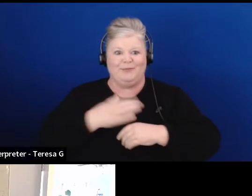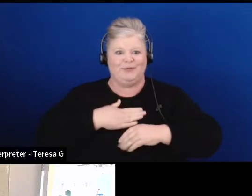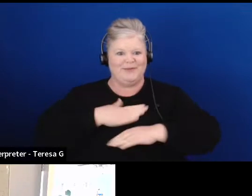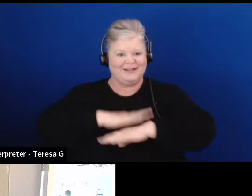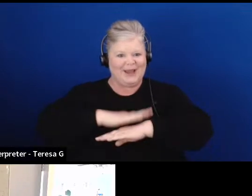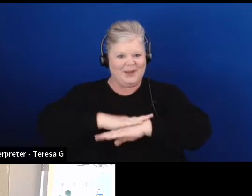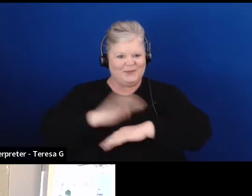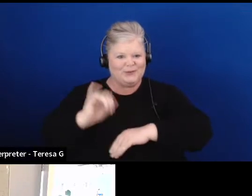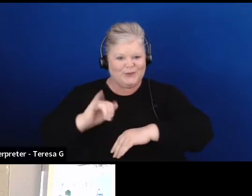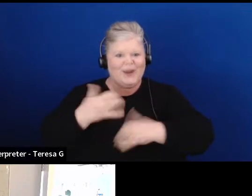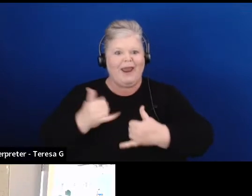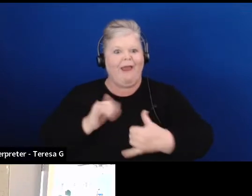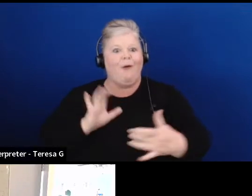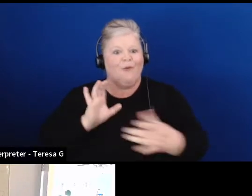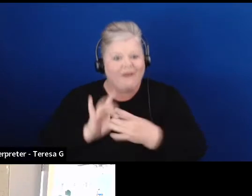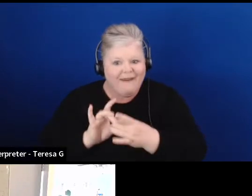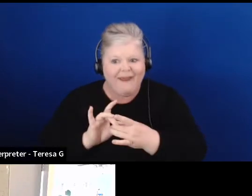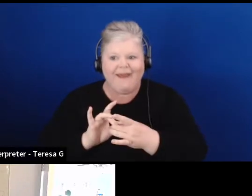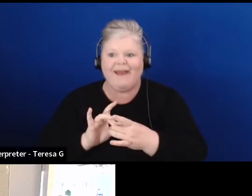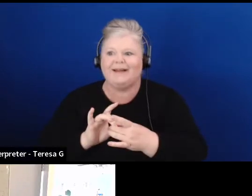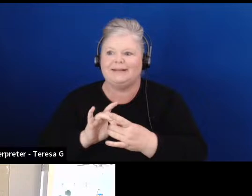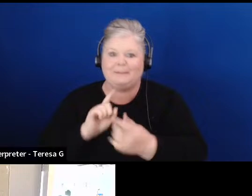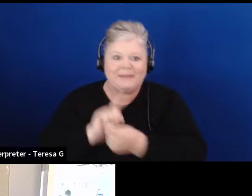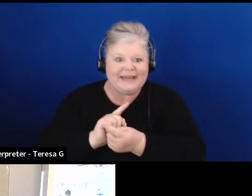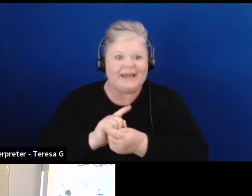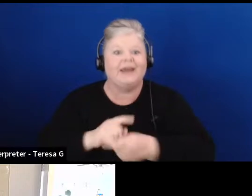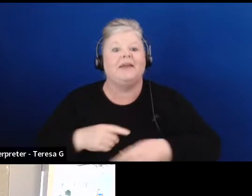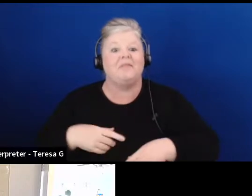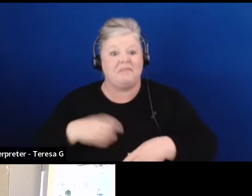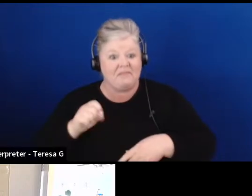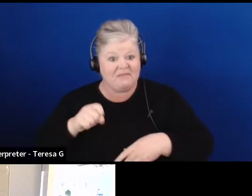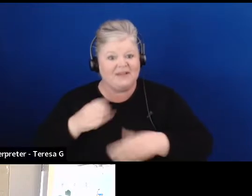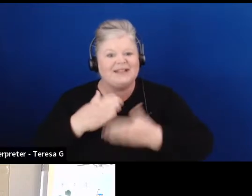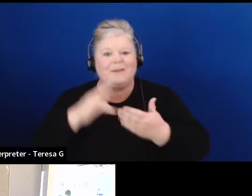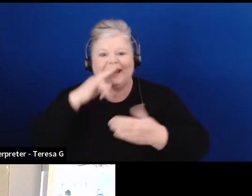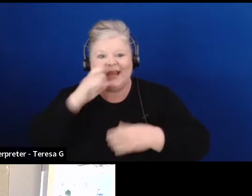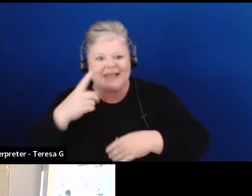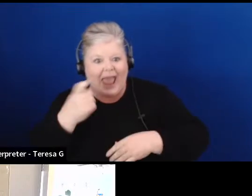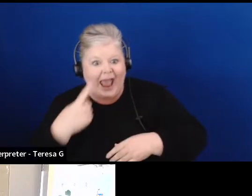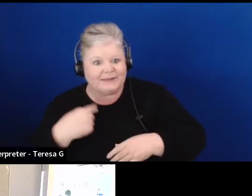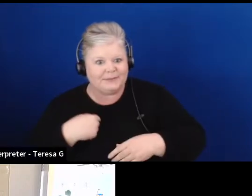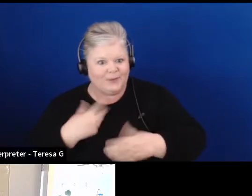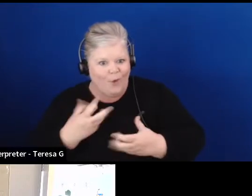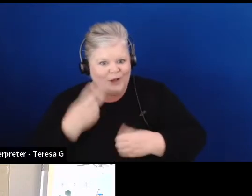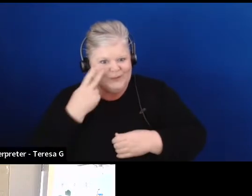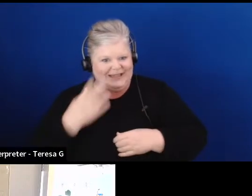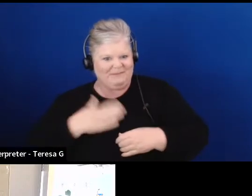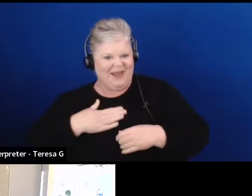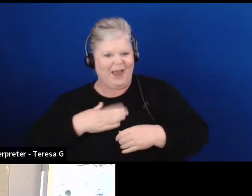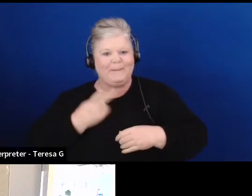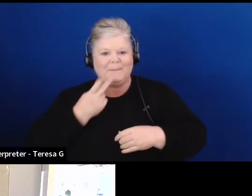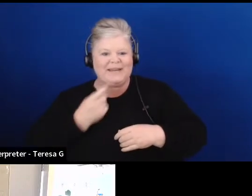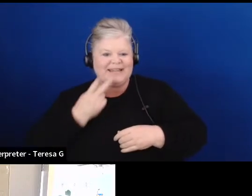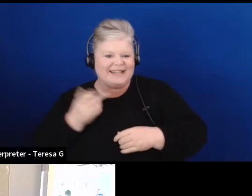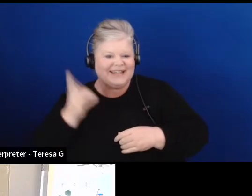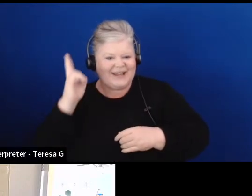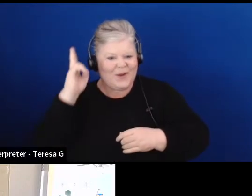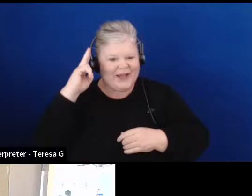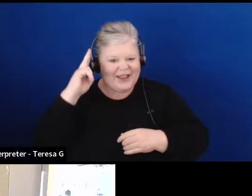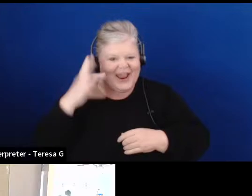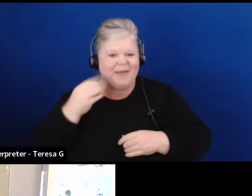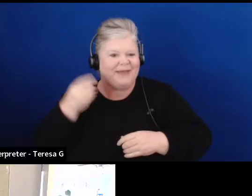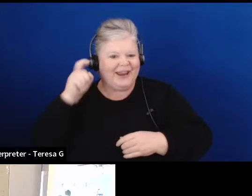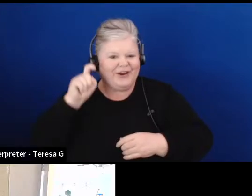with them, and some of the kids were asking to see my cochlear implant because it's actually pink and my hearing aid's pink. So